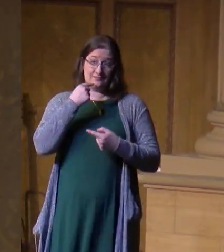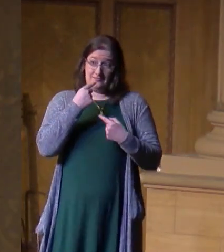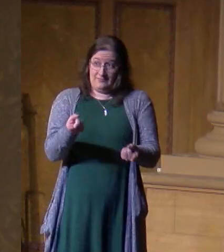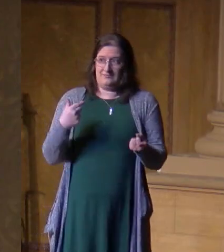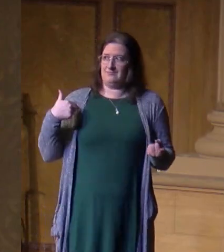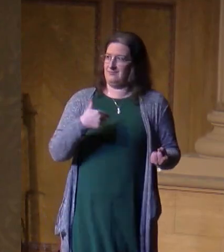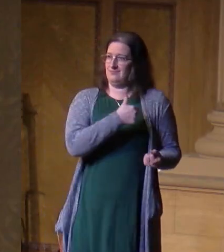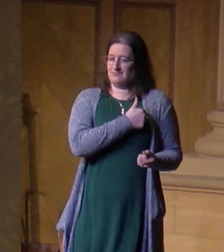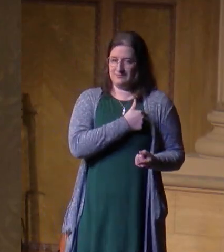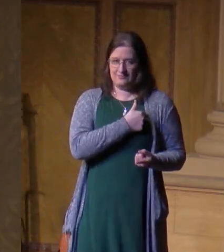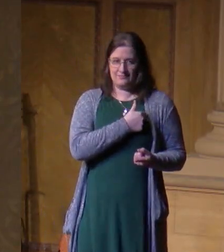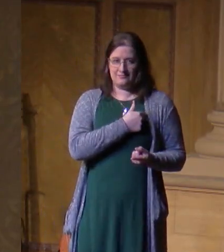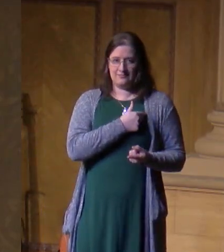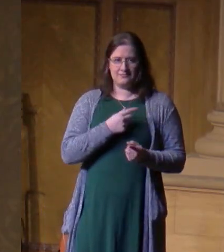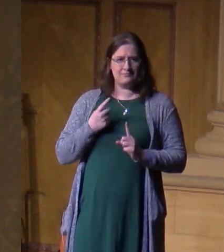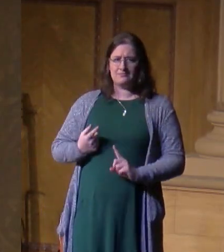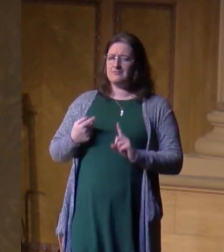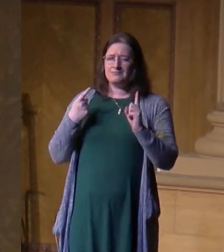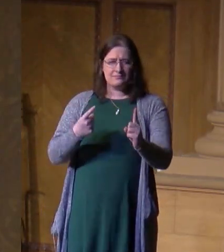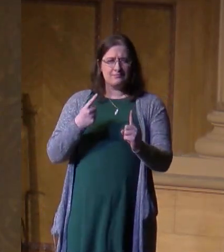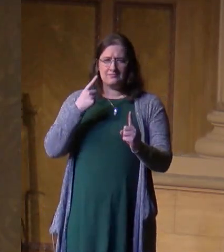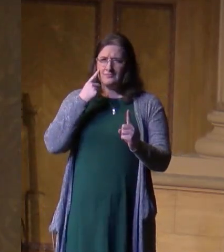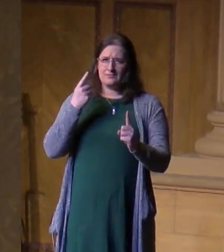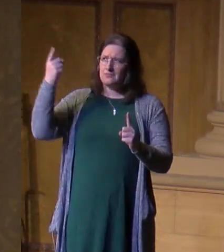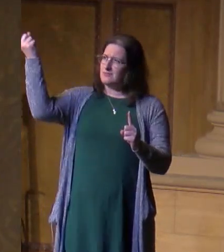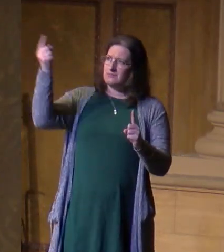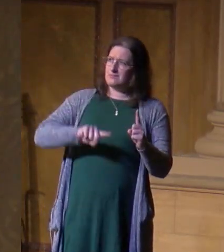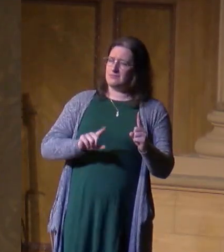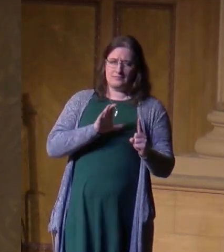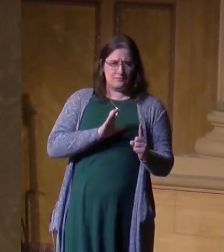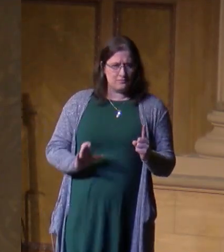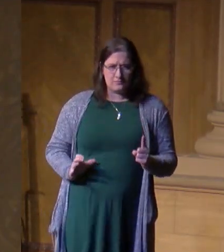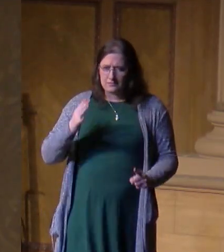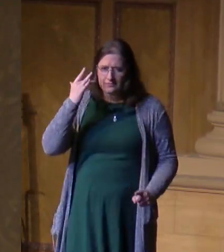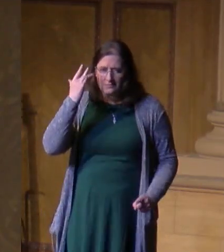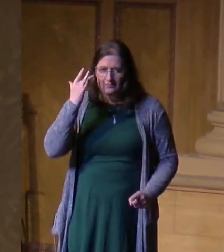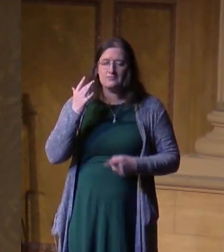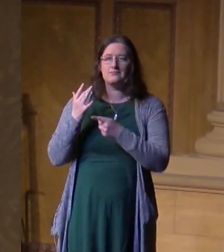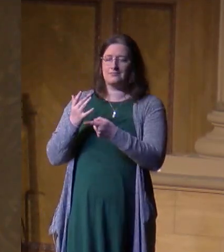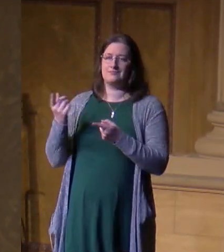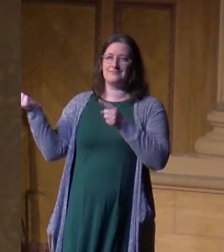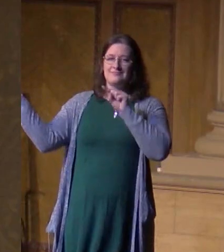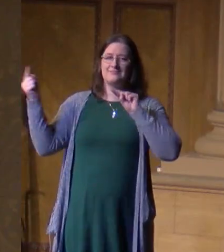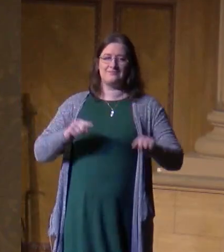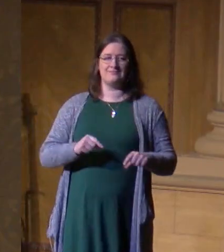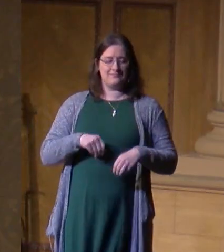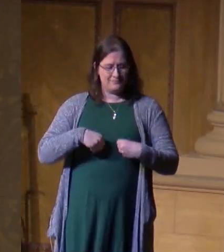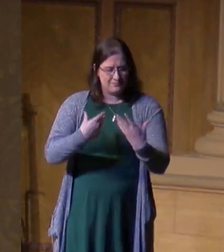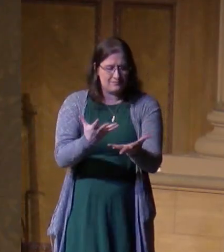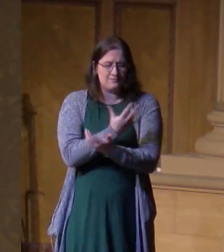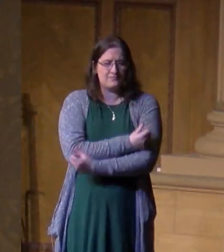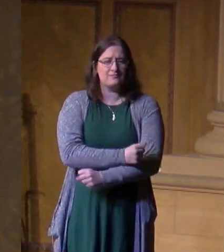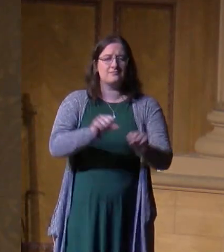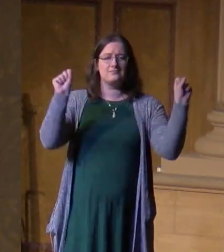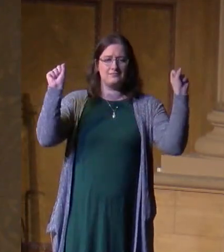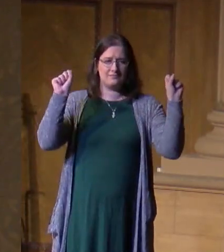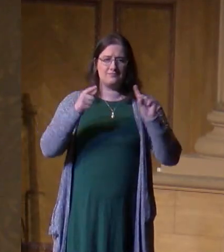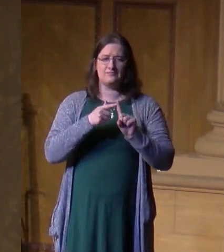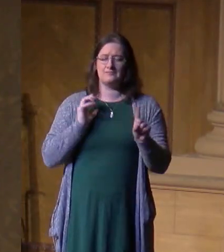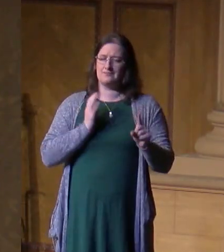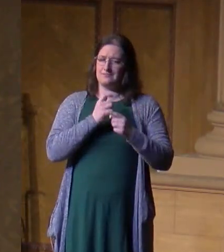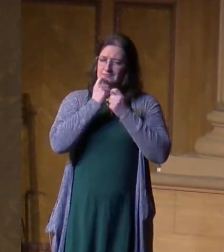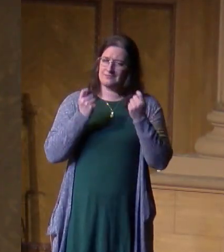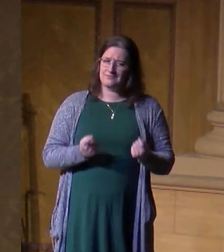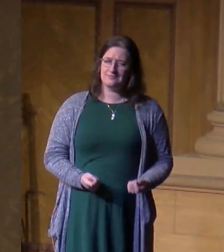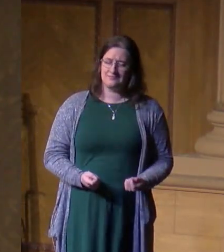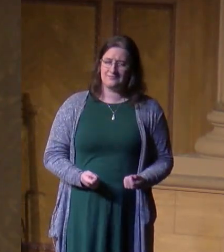us the purpose for the coming of Christ here. That he came to offer salvation from our sins.